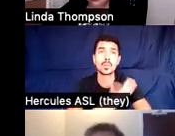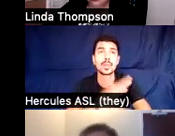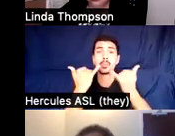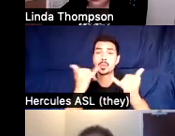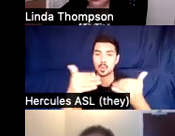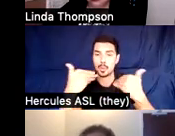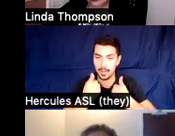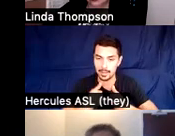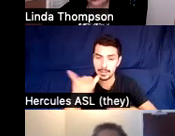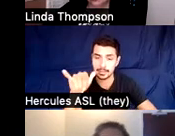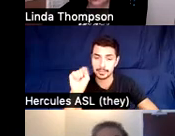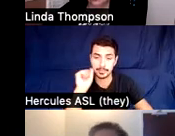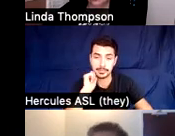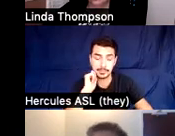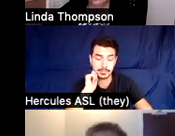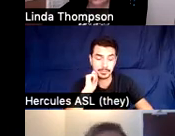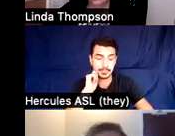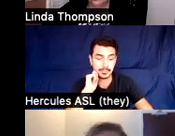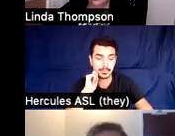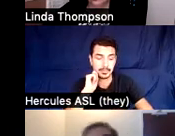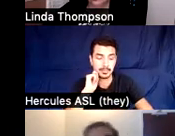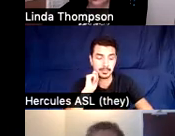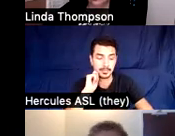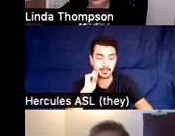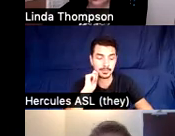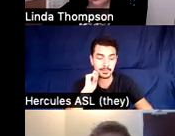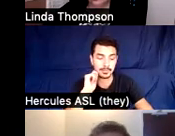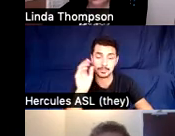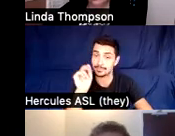moment. Okay, that's it.